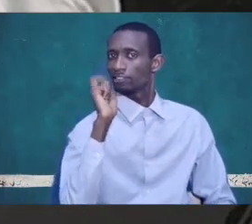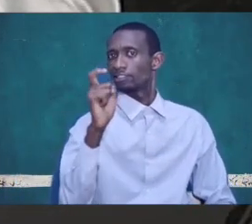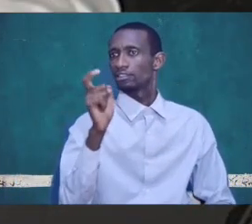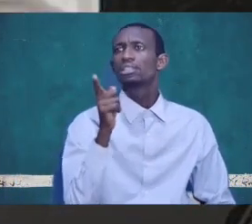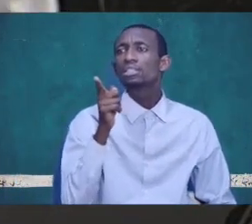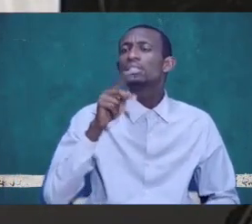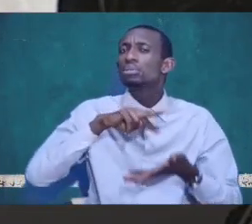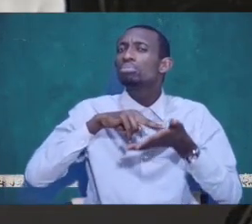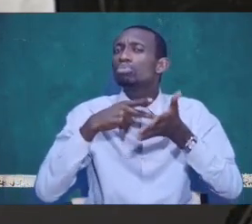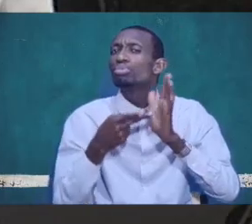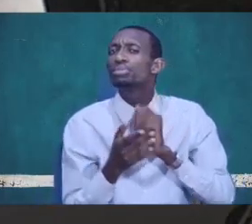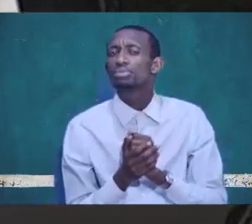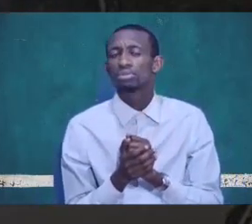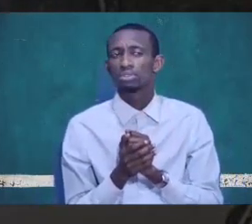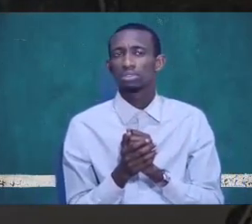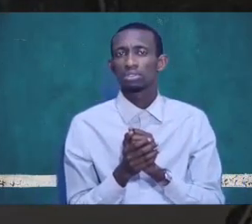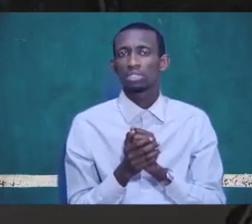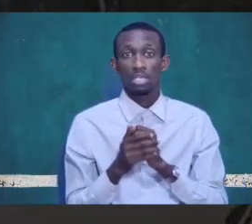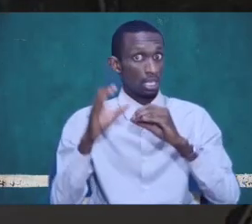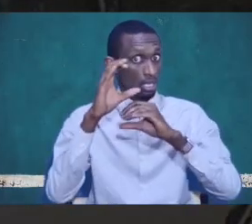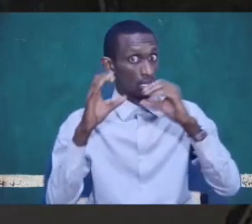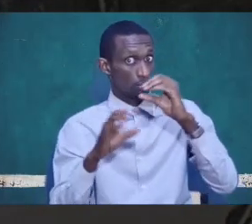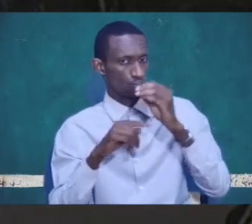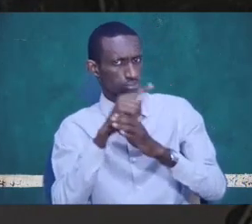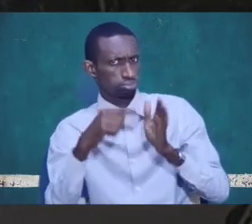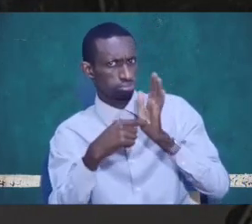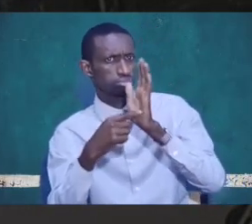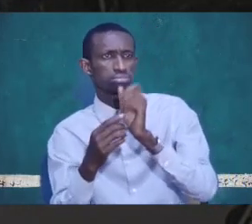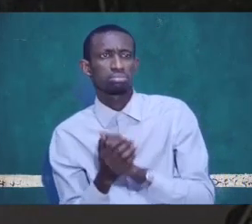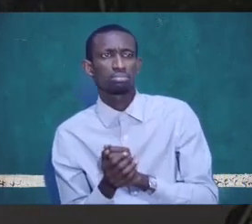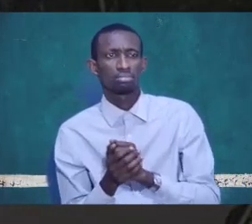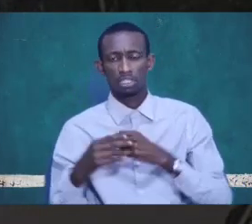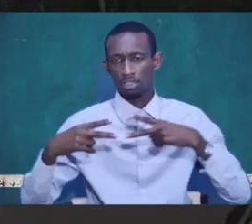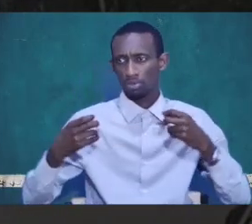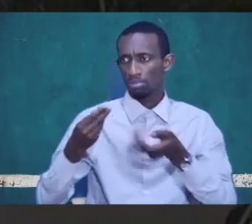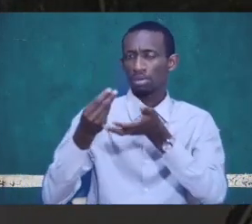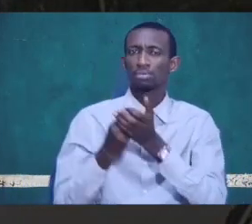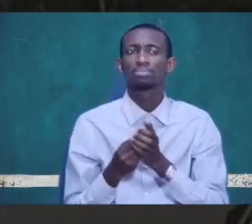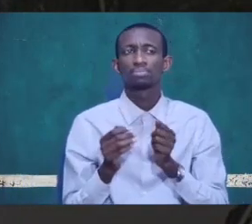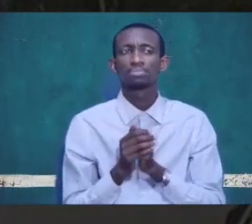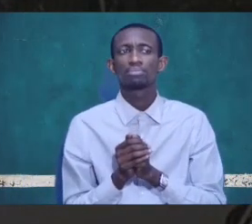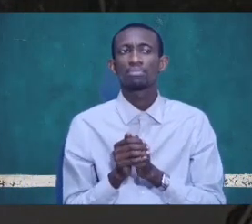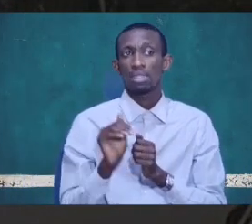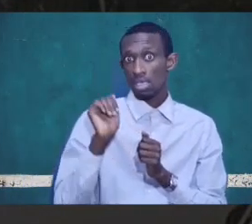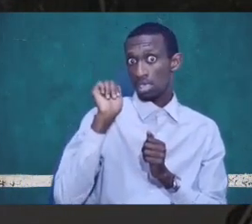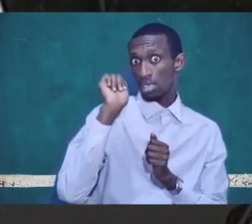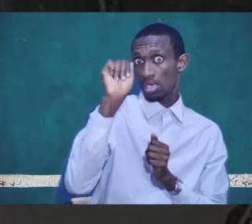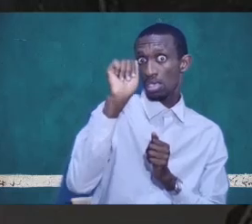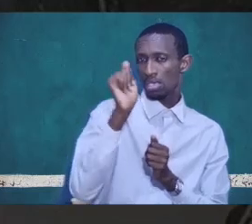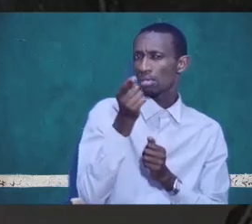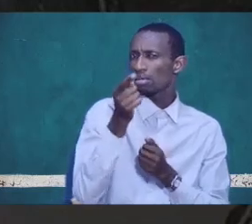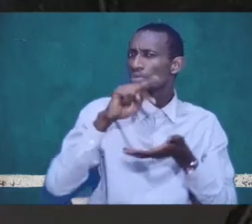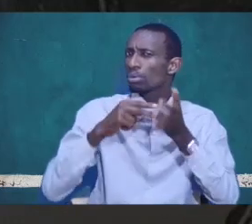a given element. And here we have the mass number, while on this